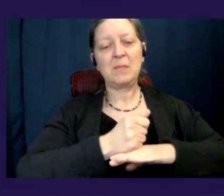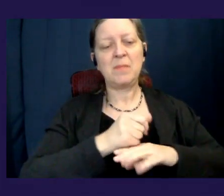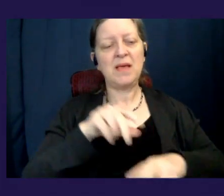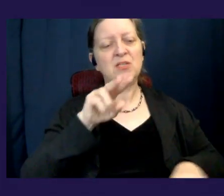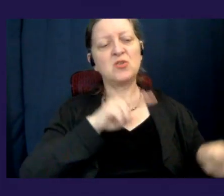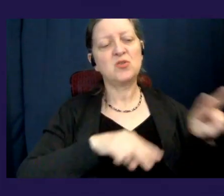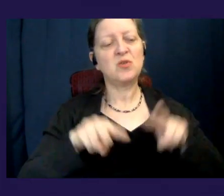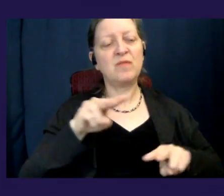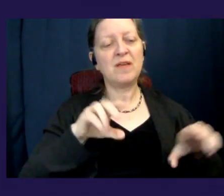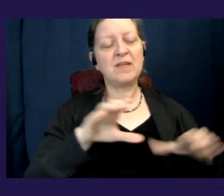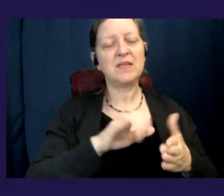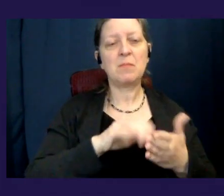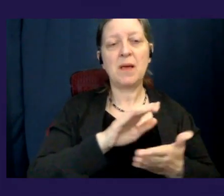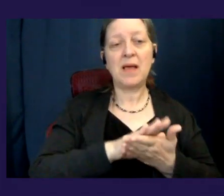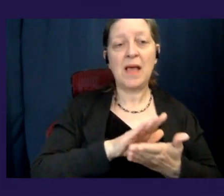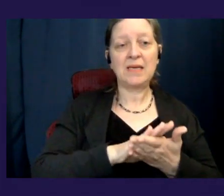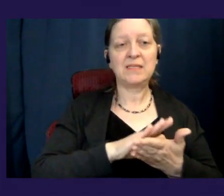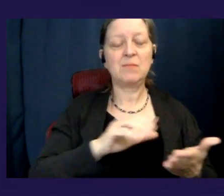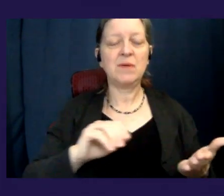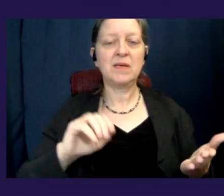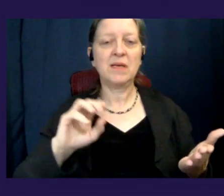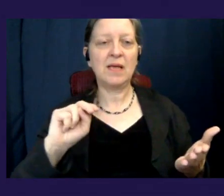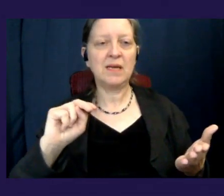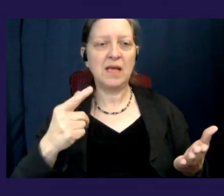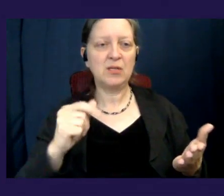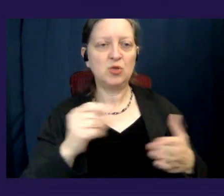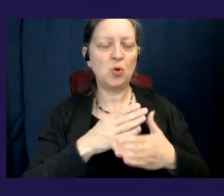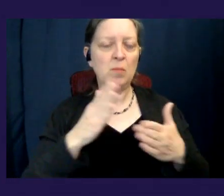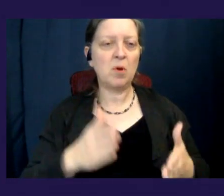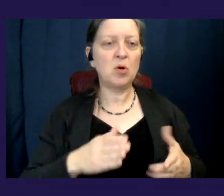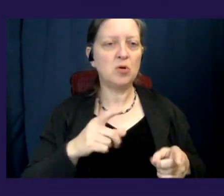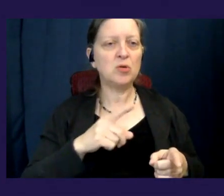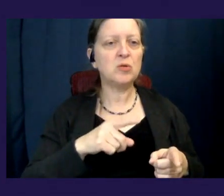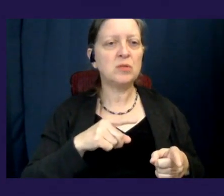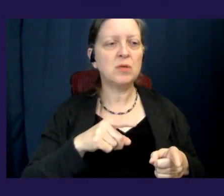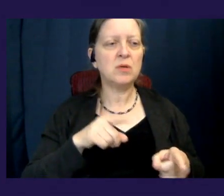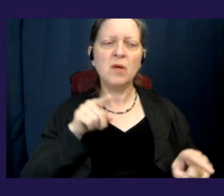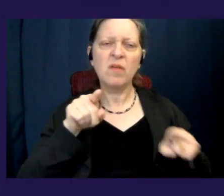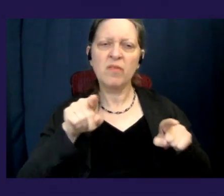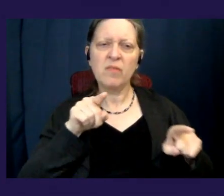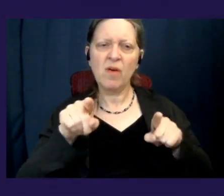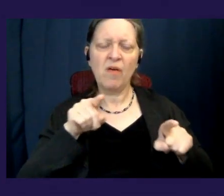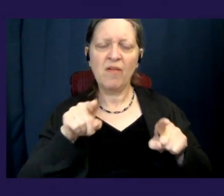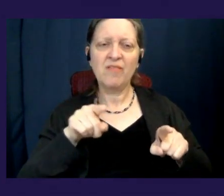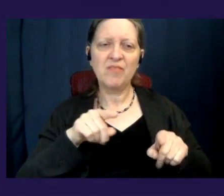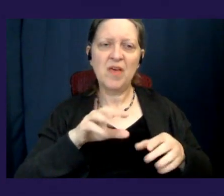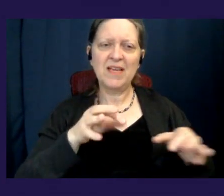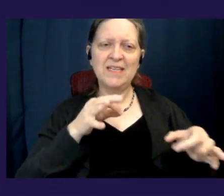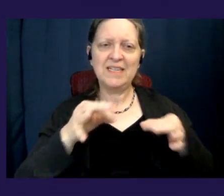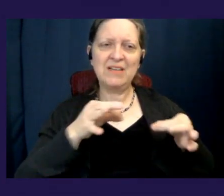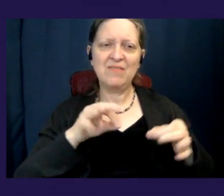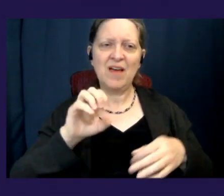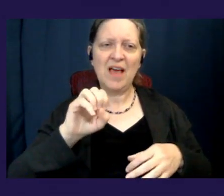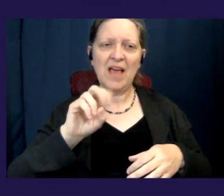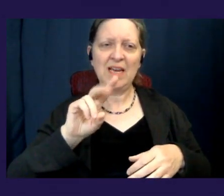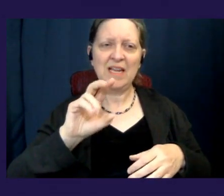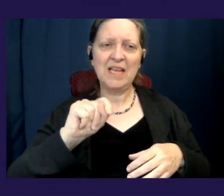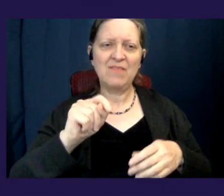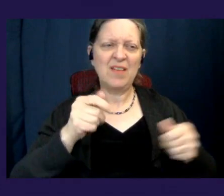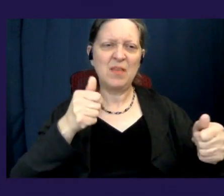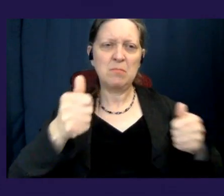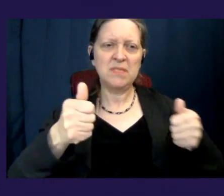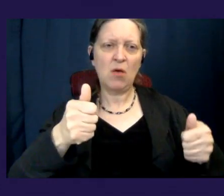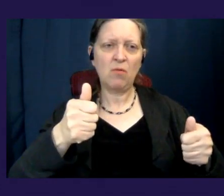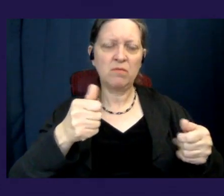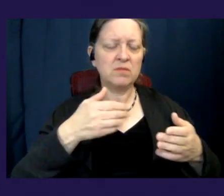simple because it leaves each system to define event in its own way, or whatever way that it thinks is most important in that moment. They can